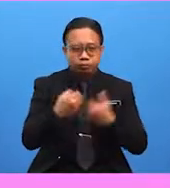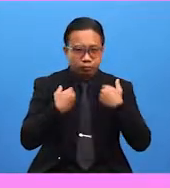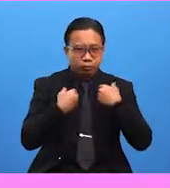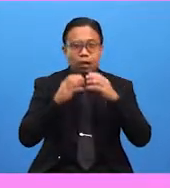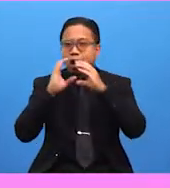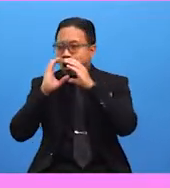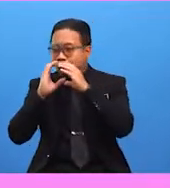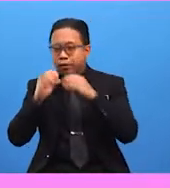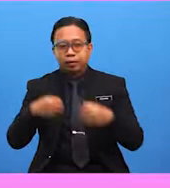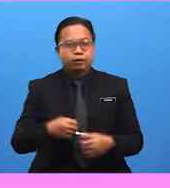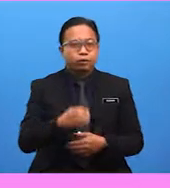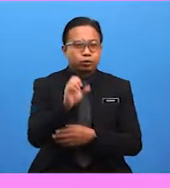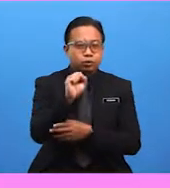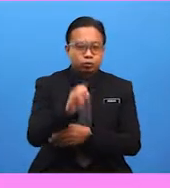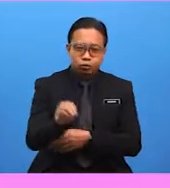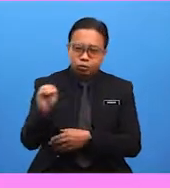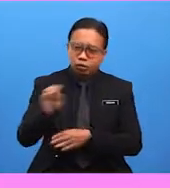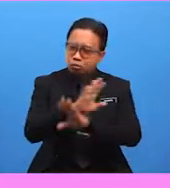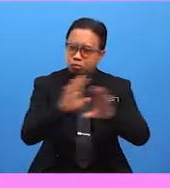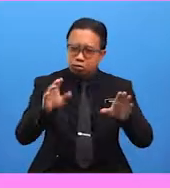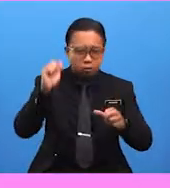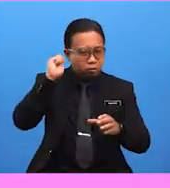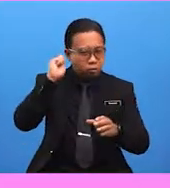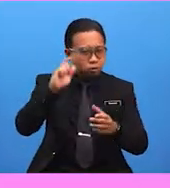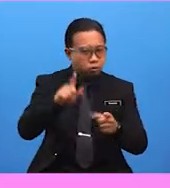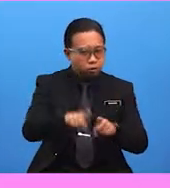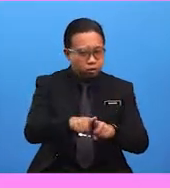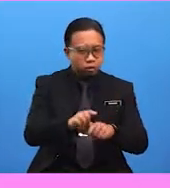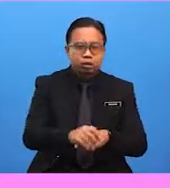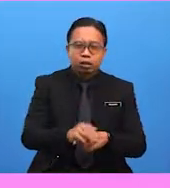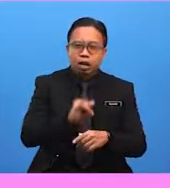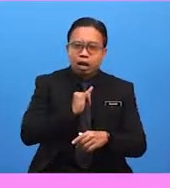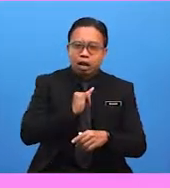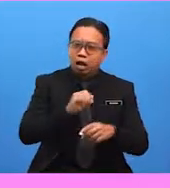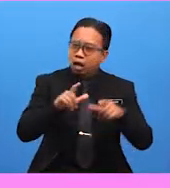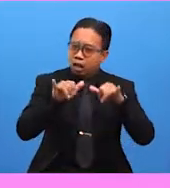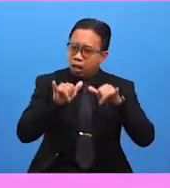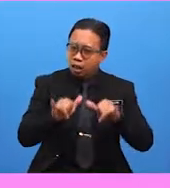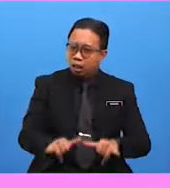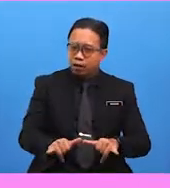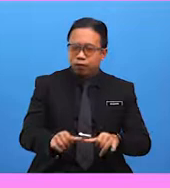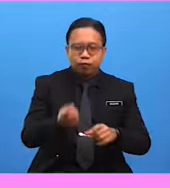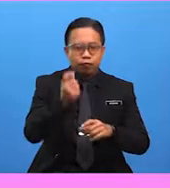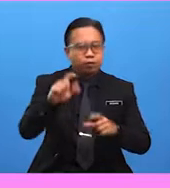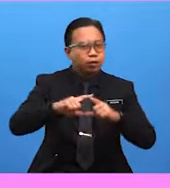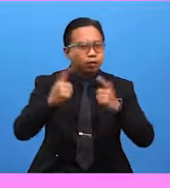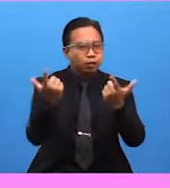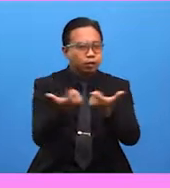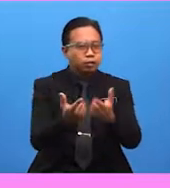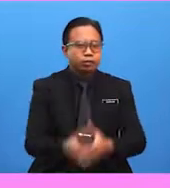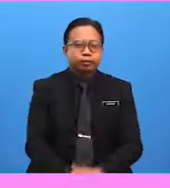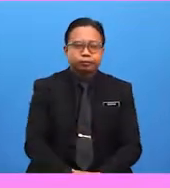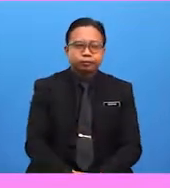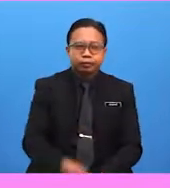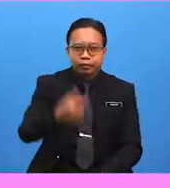was a student who could not believe that I left the classroom